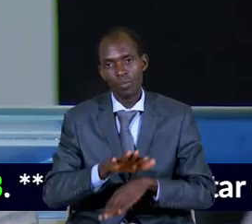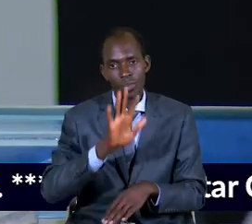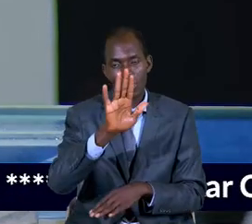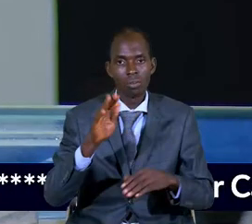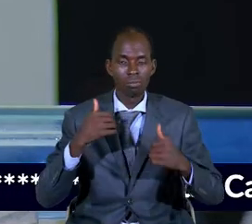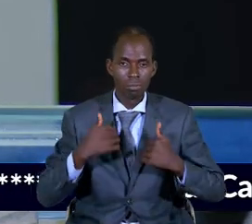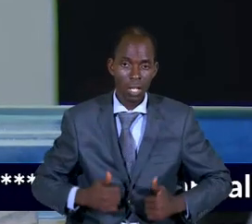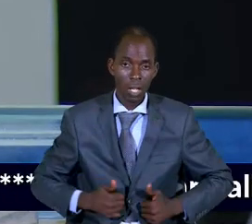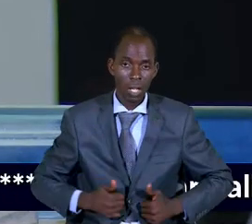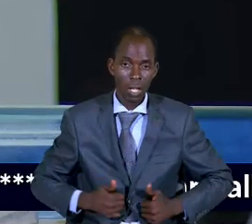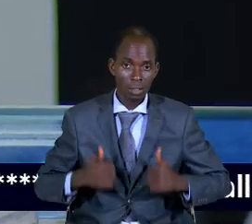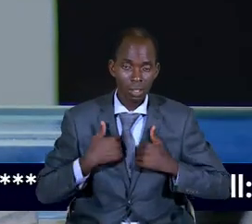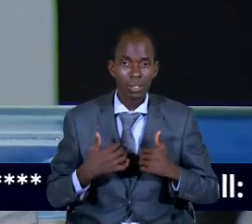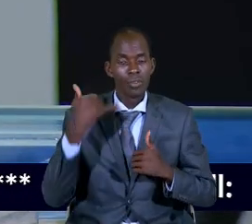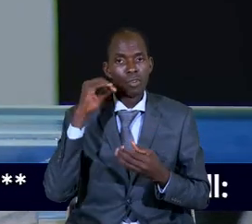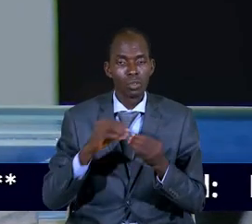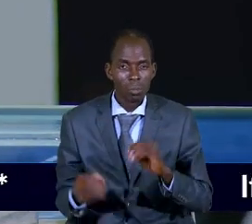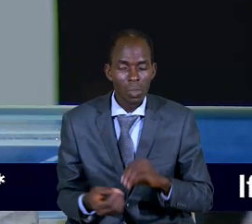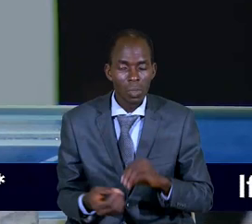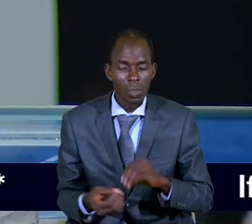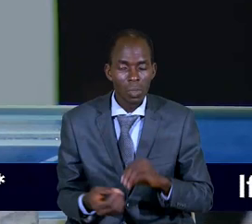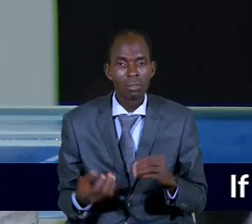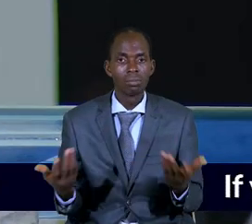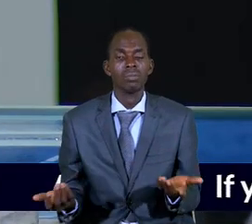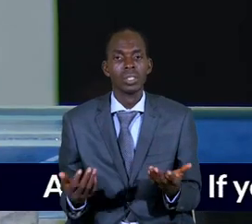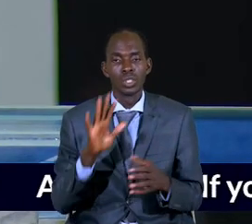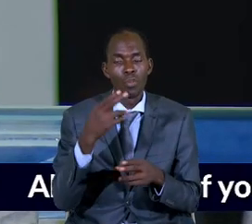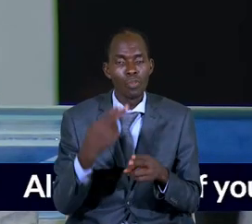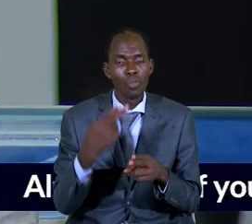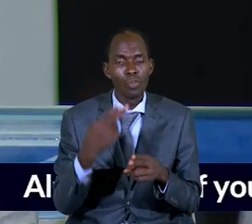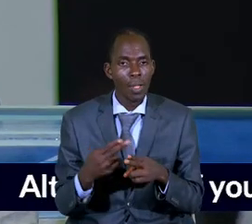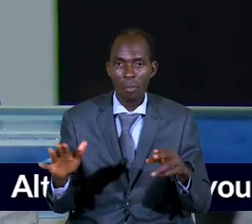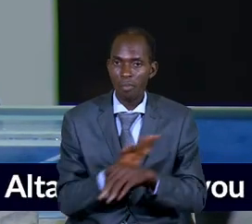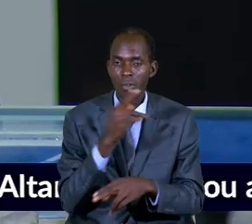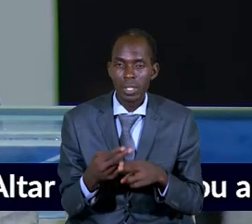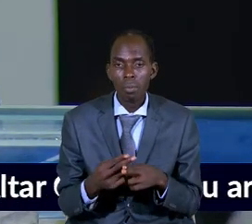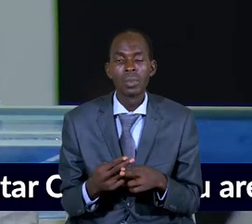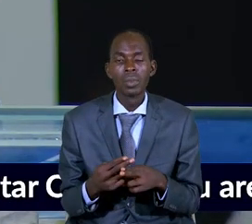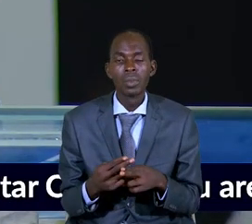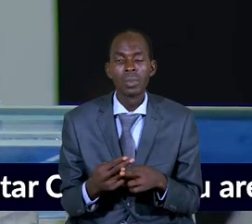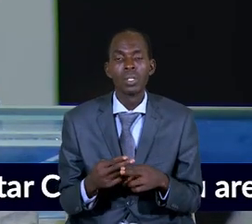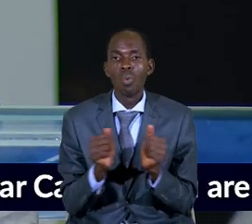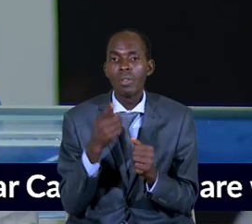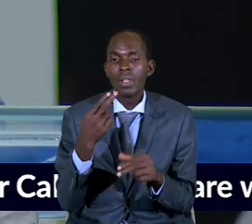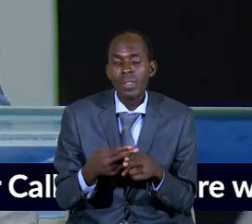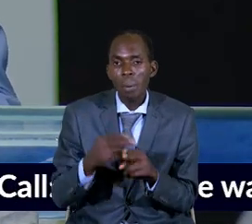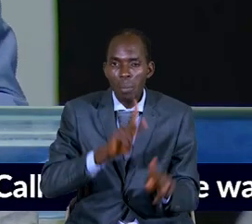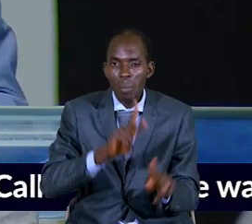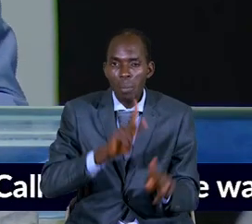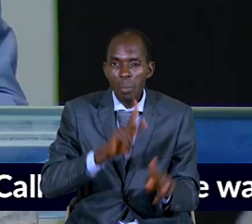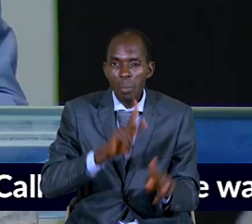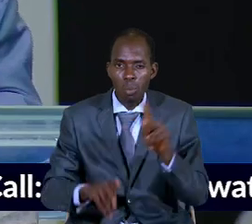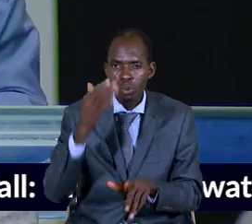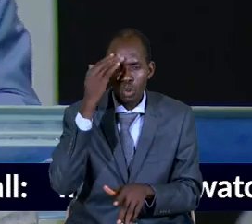audience, maybe you are in your room, anywhere you are, in the States,